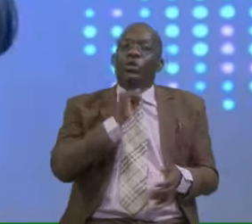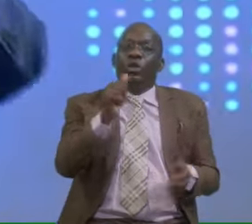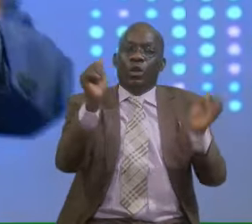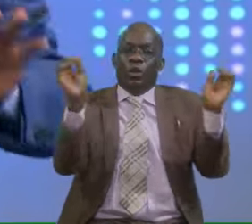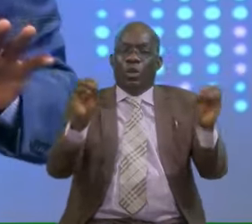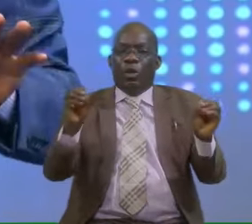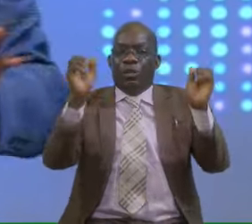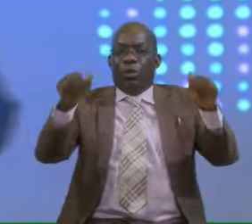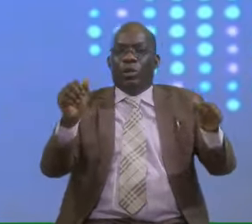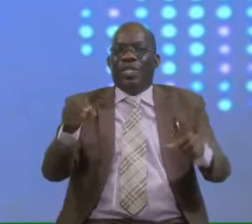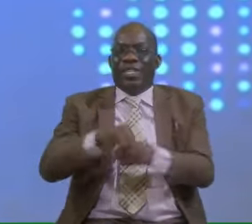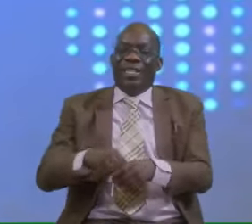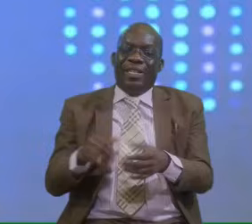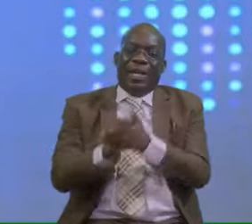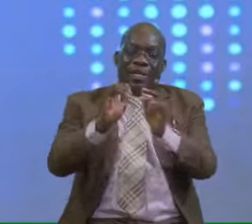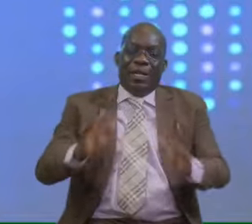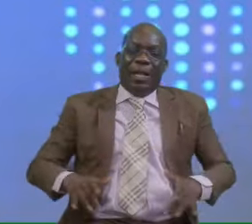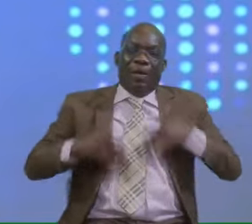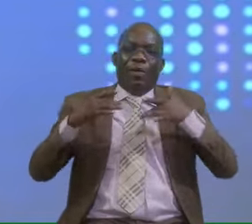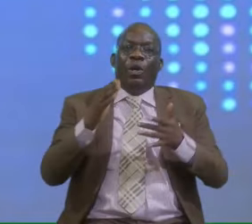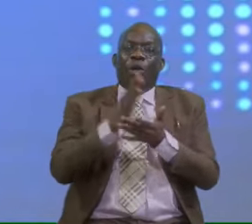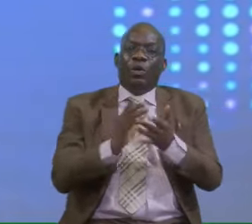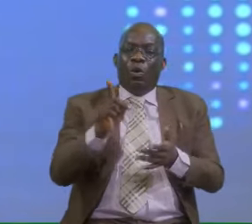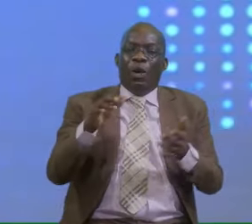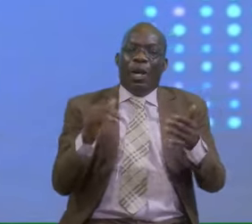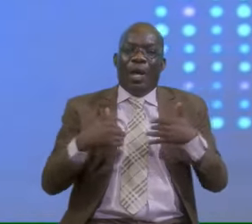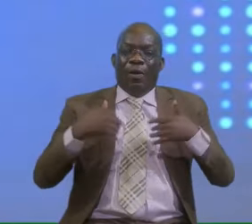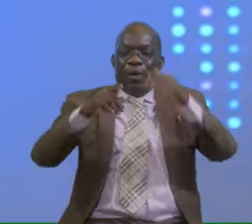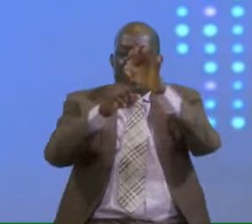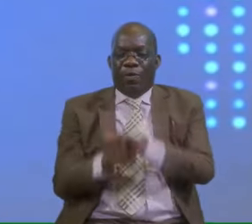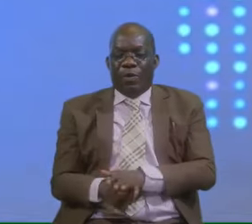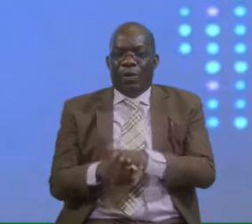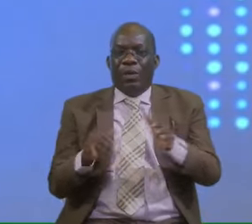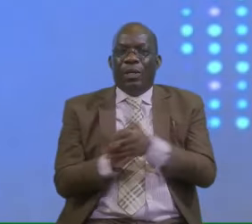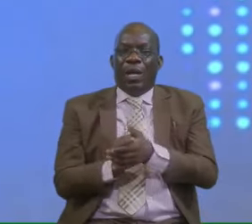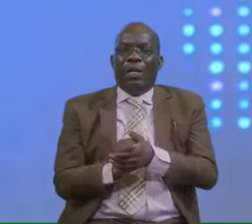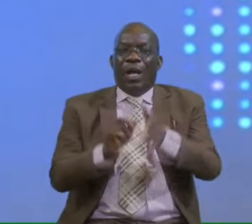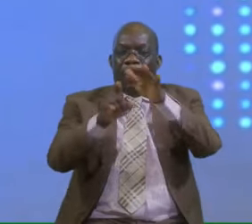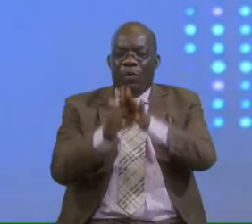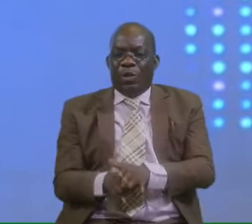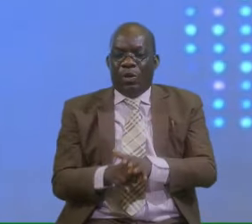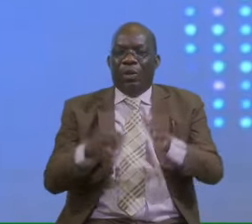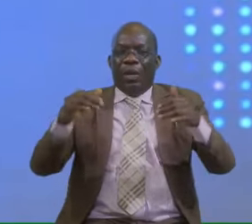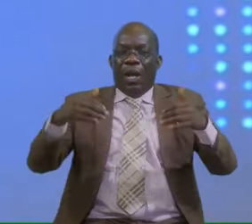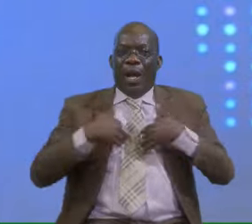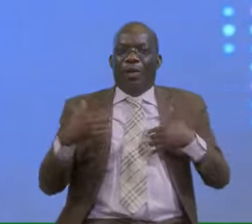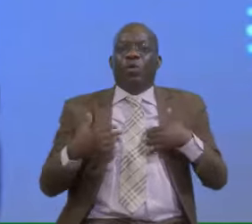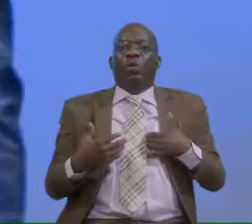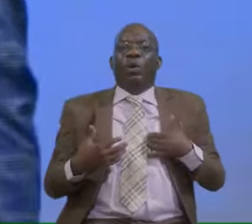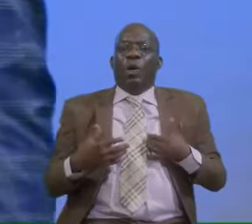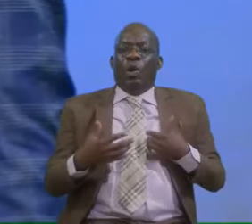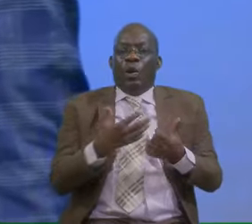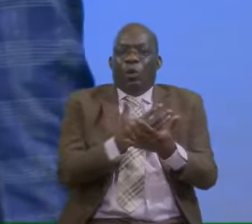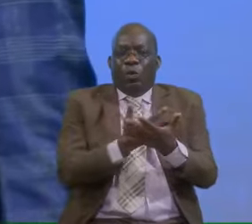life. Somebody has affliction, and that affliction has drained the family pulse. It's